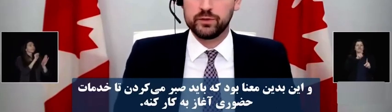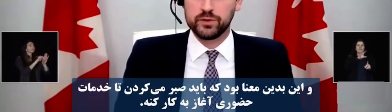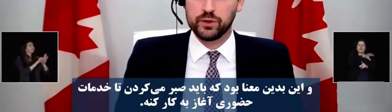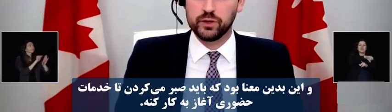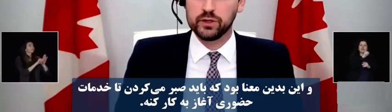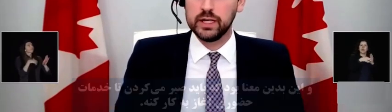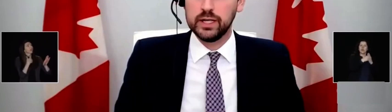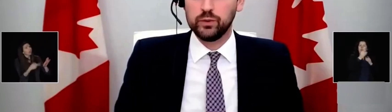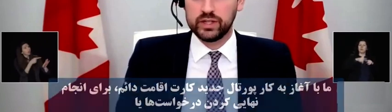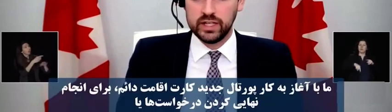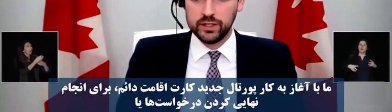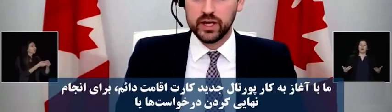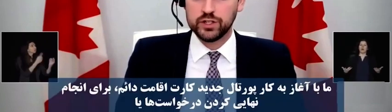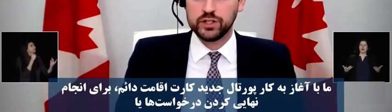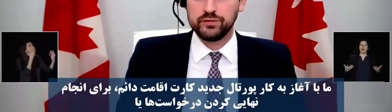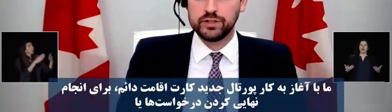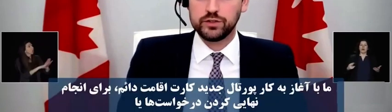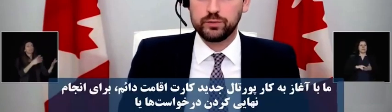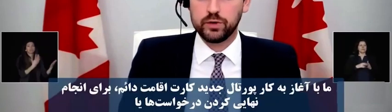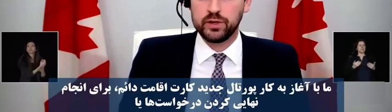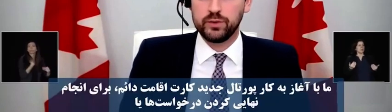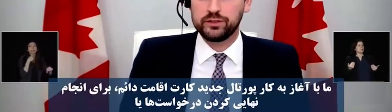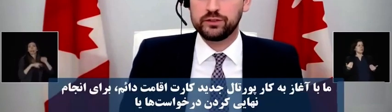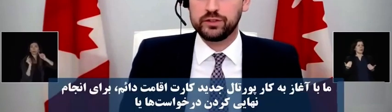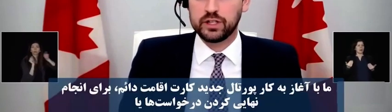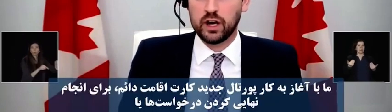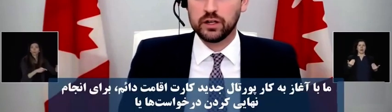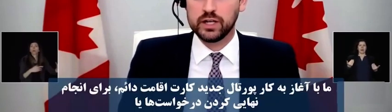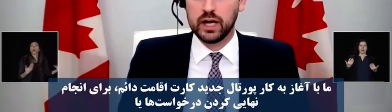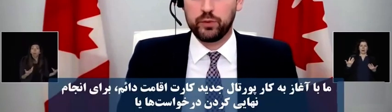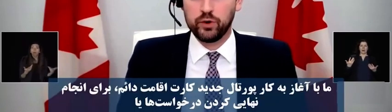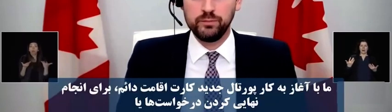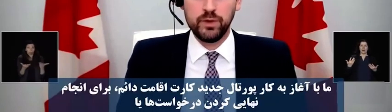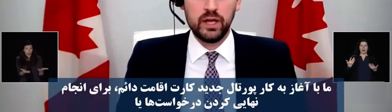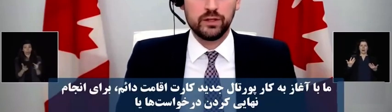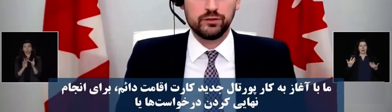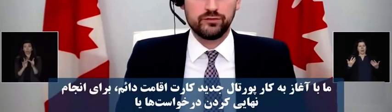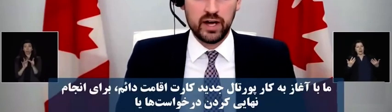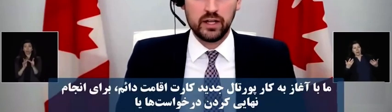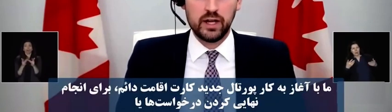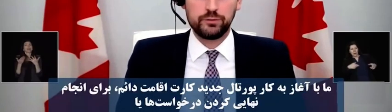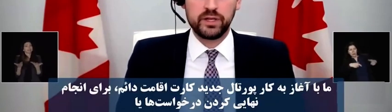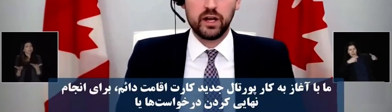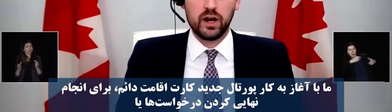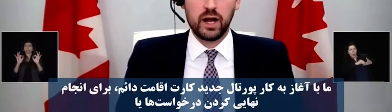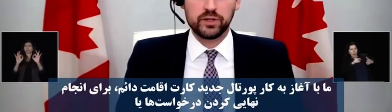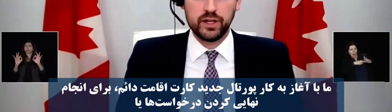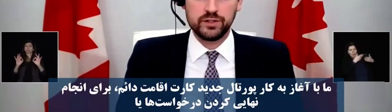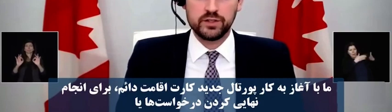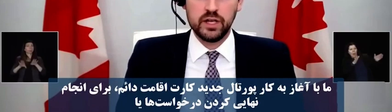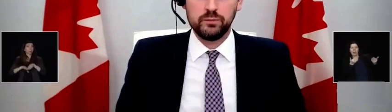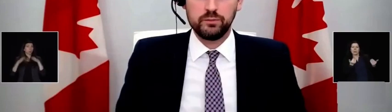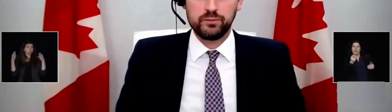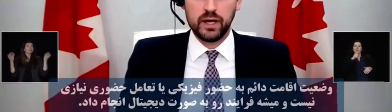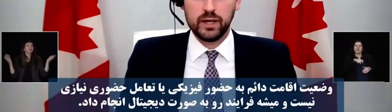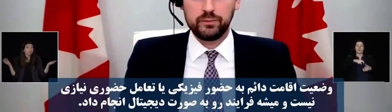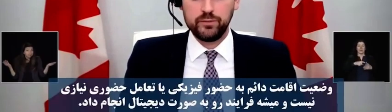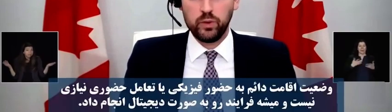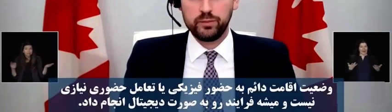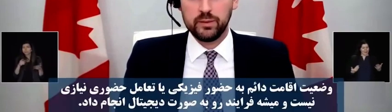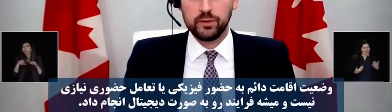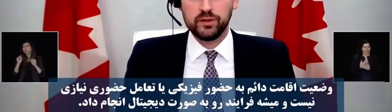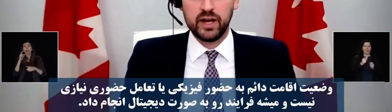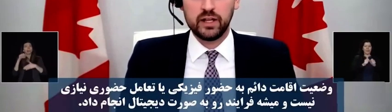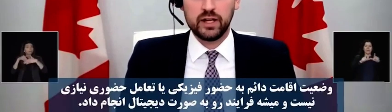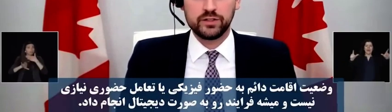service has been restored. With the introduction of this new permanent residency card portal to finalize PR applications,